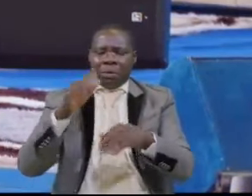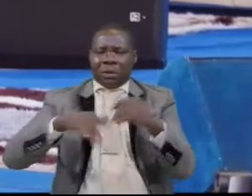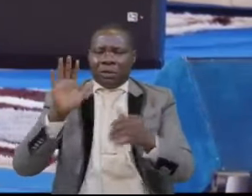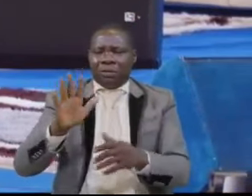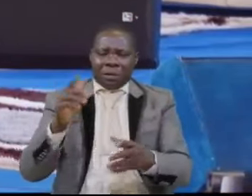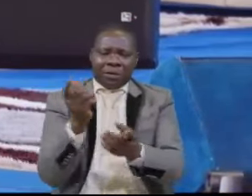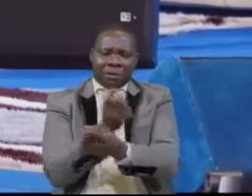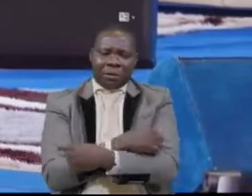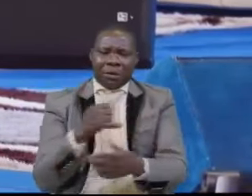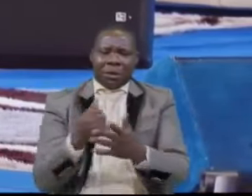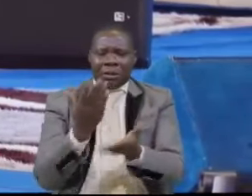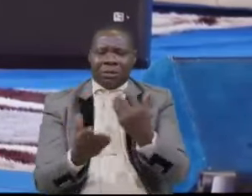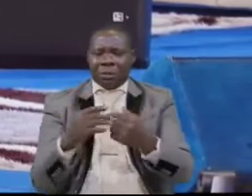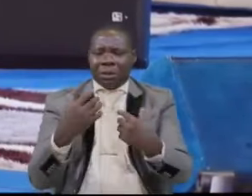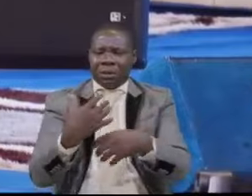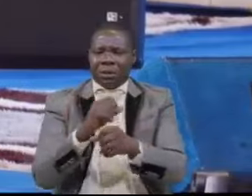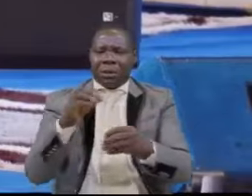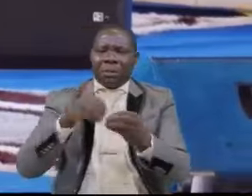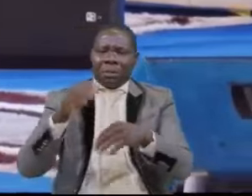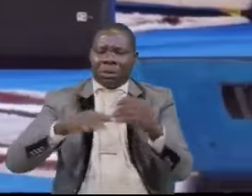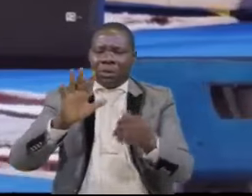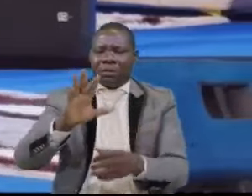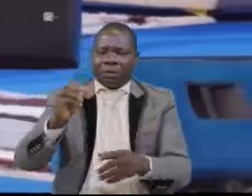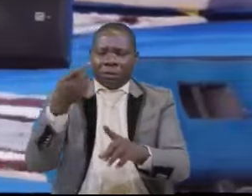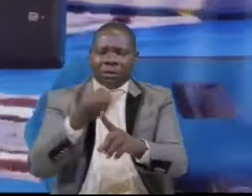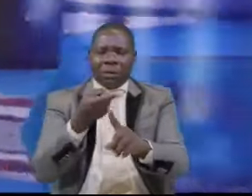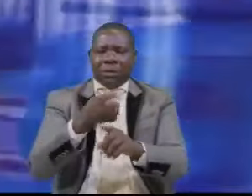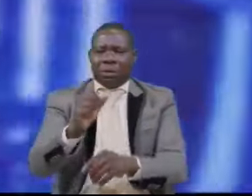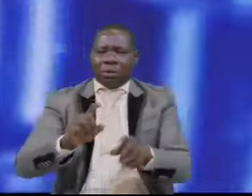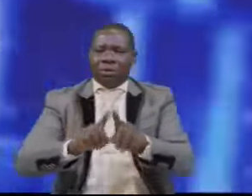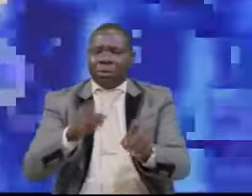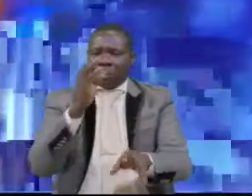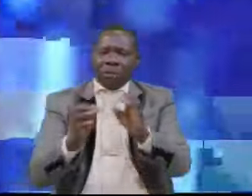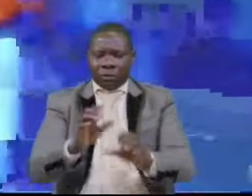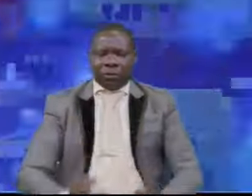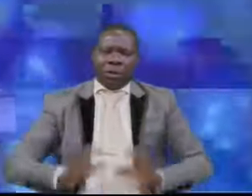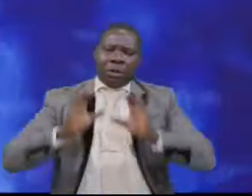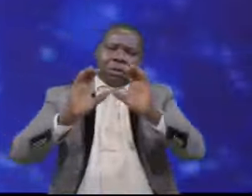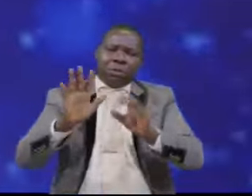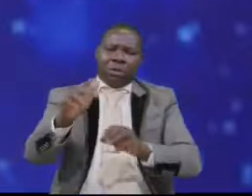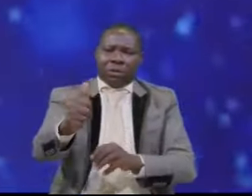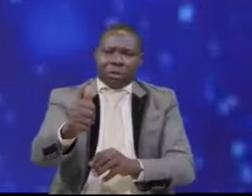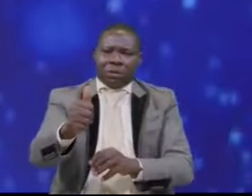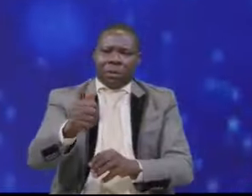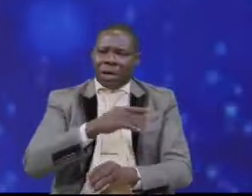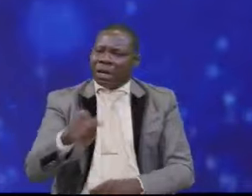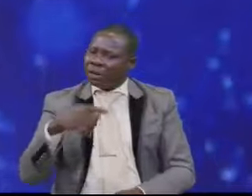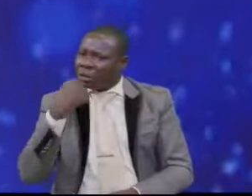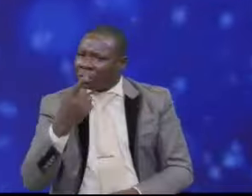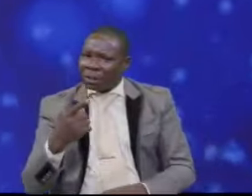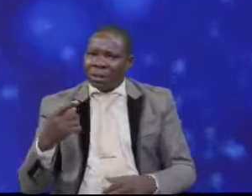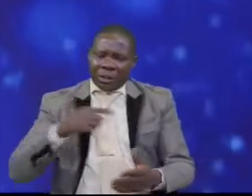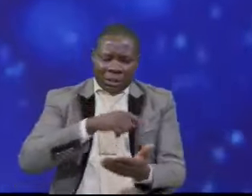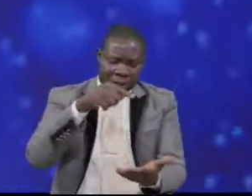than 15 months. But if you commit yourself and you say, this is